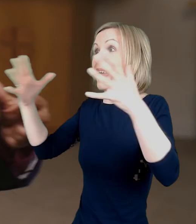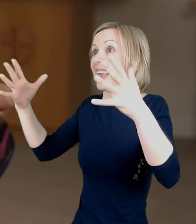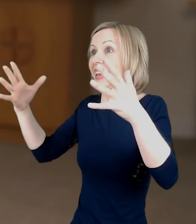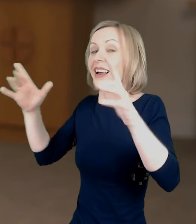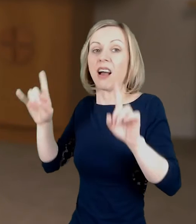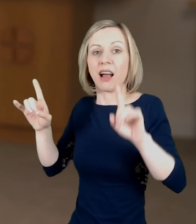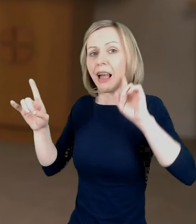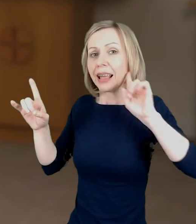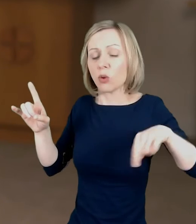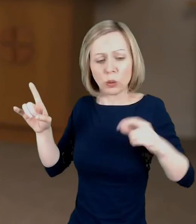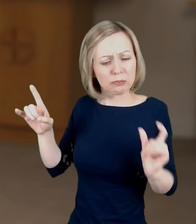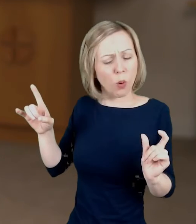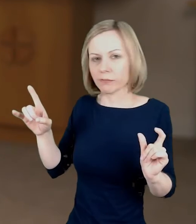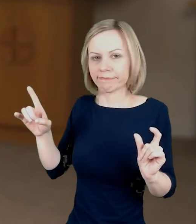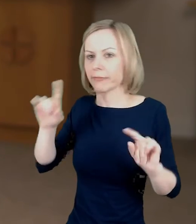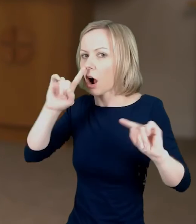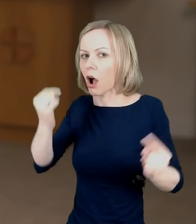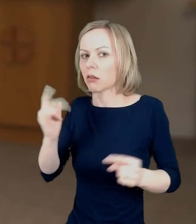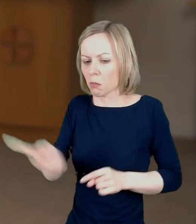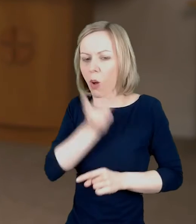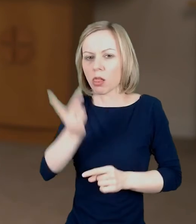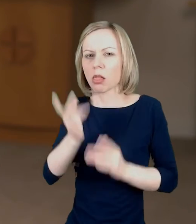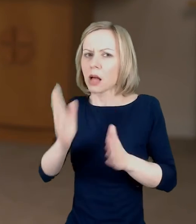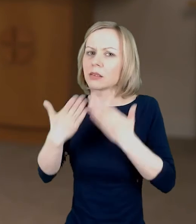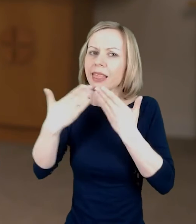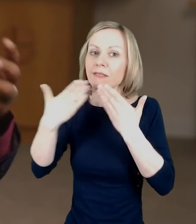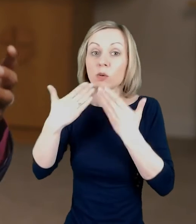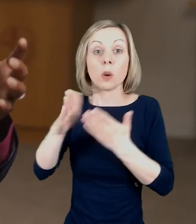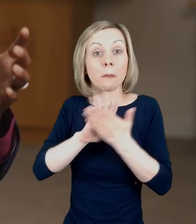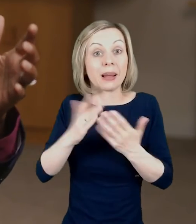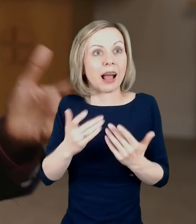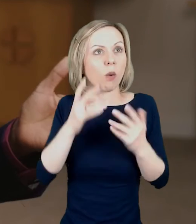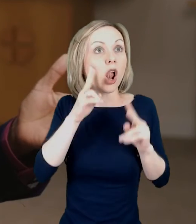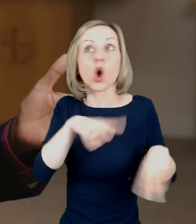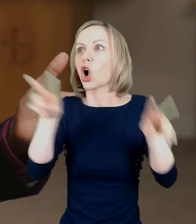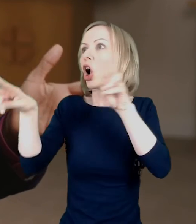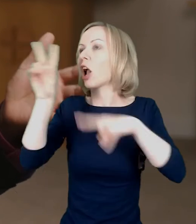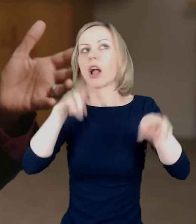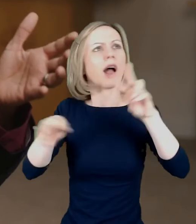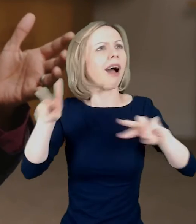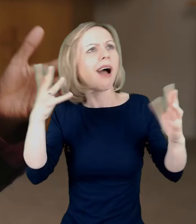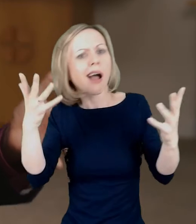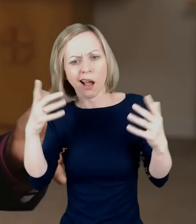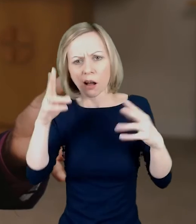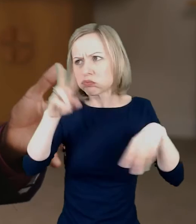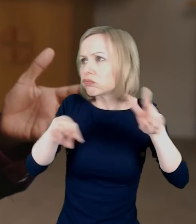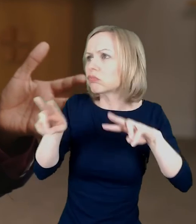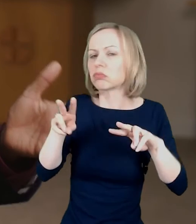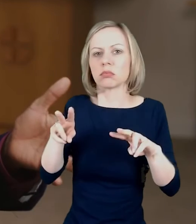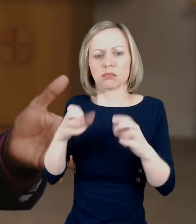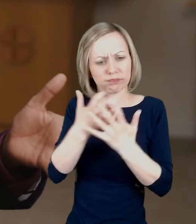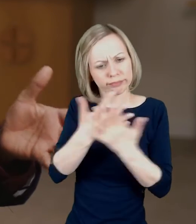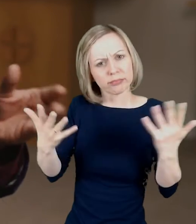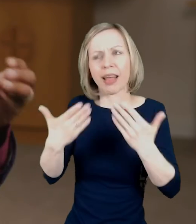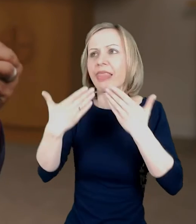thankful for little things. So look around you. Even now, look around you. There are things to be